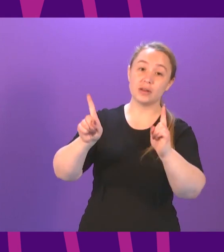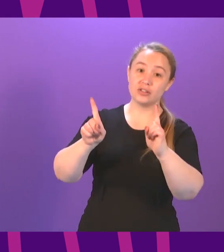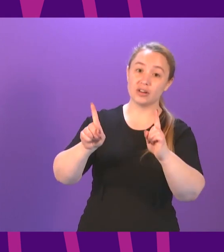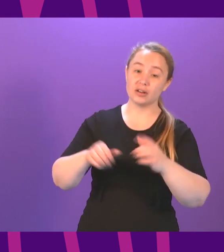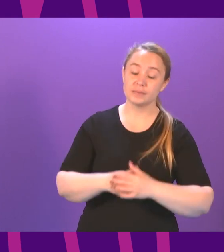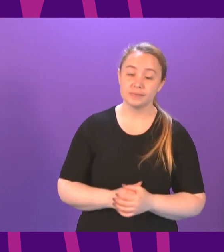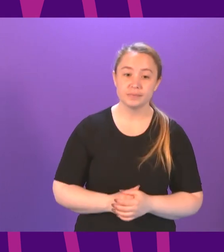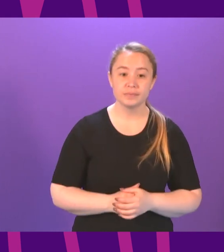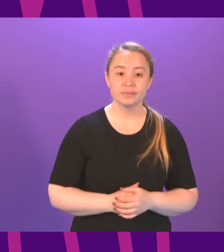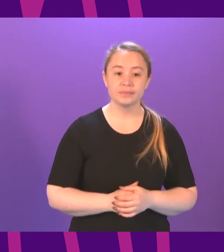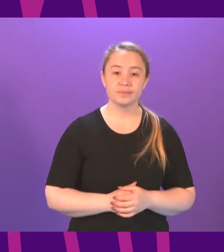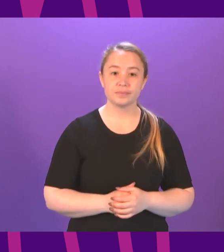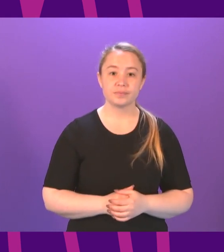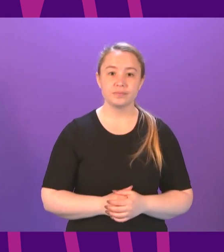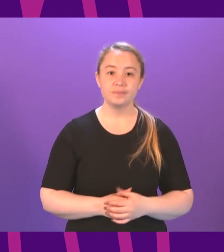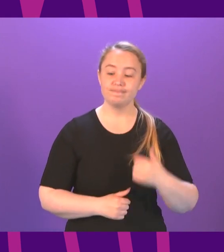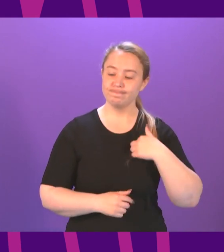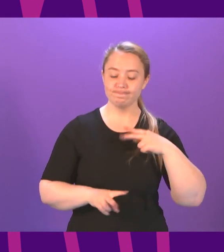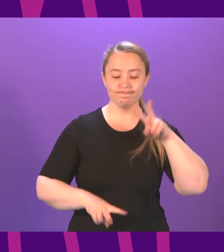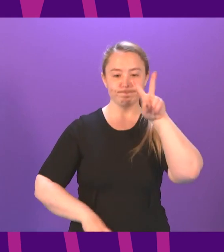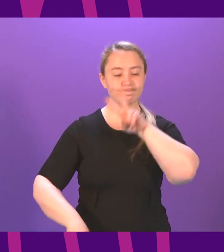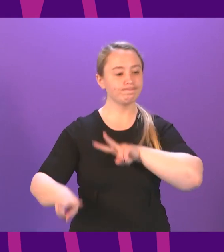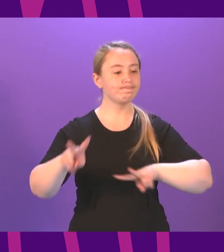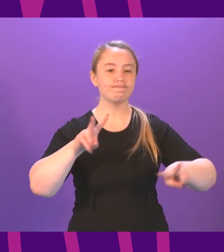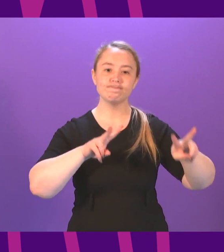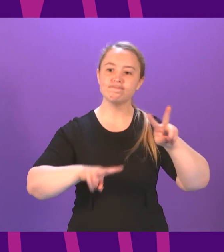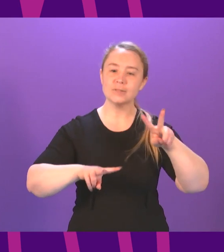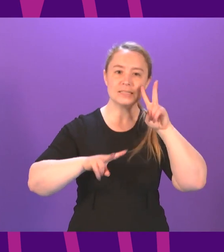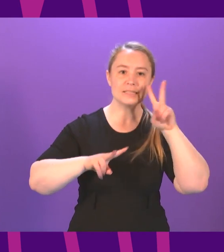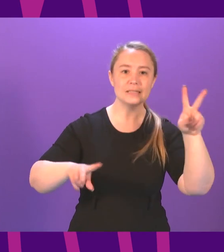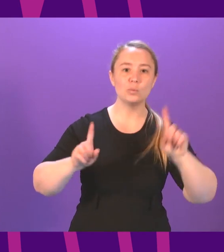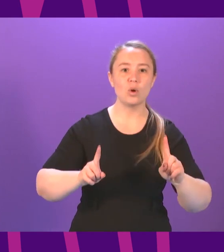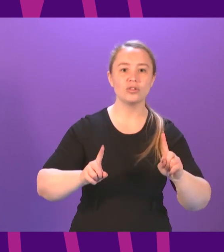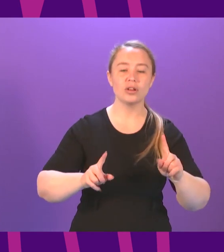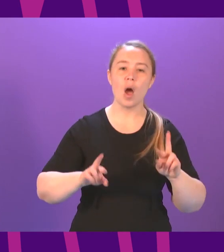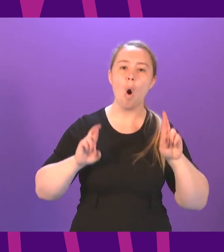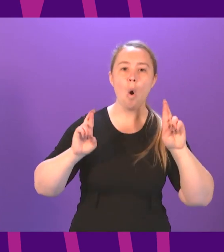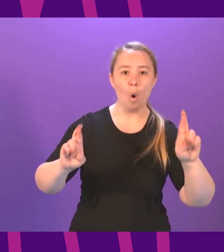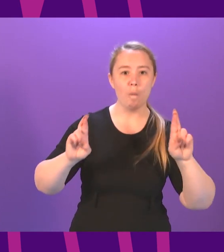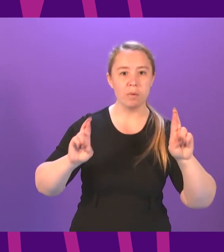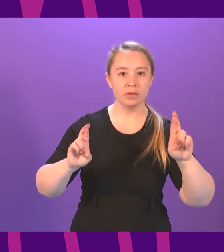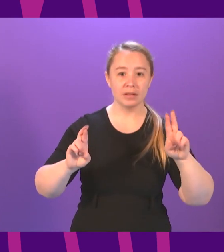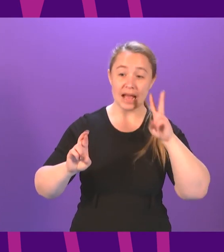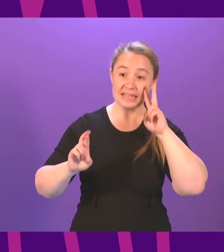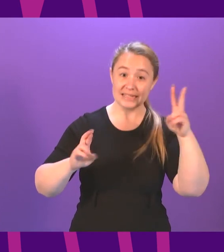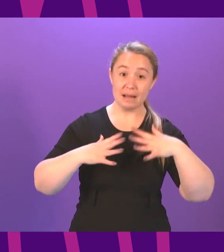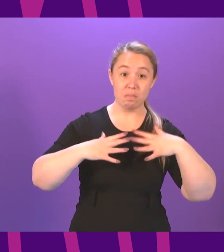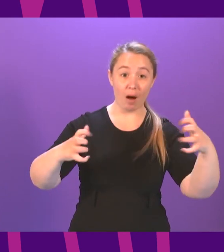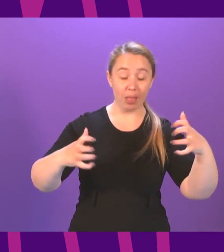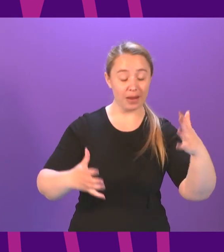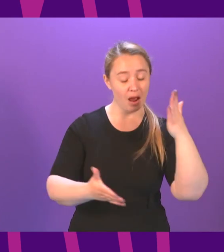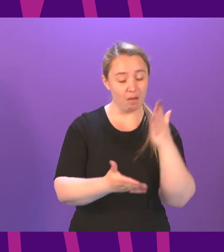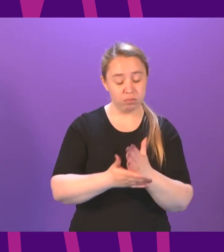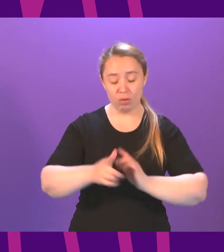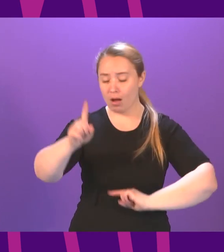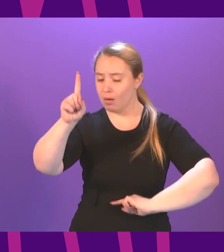debating chamber, Presiding Officer, and what I see is hope. I see Scotland's most diverse parliament coming together